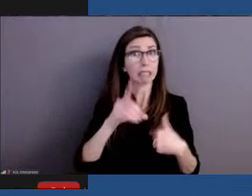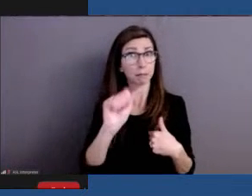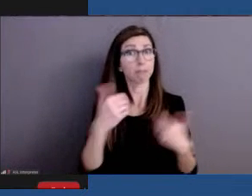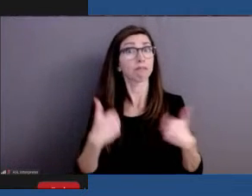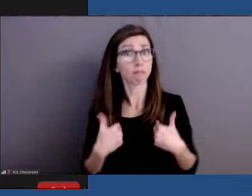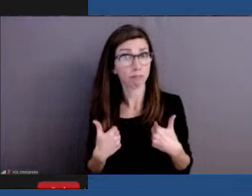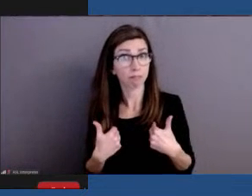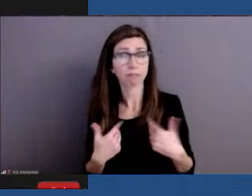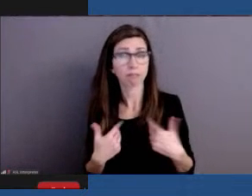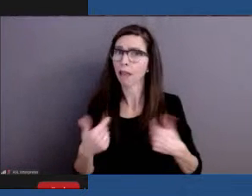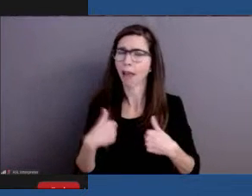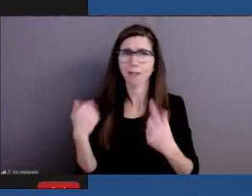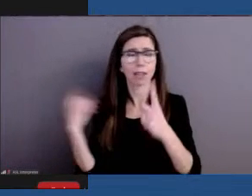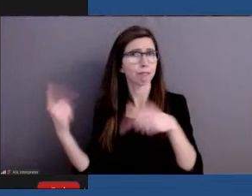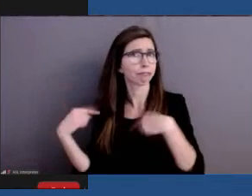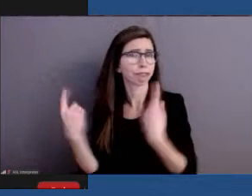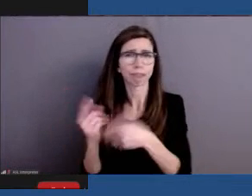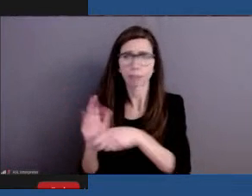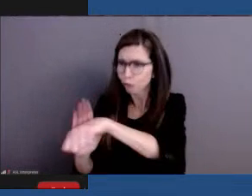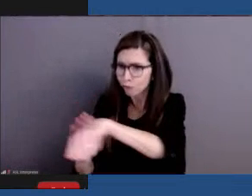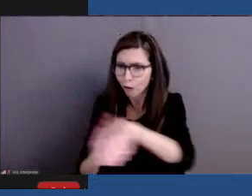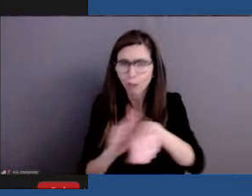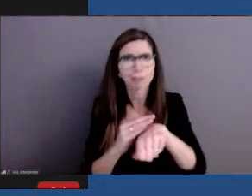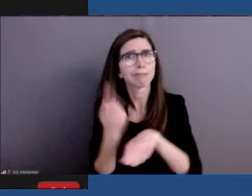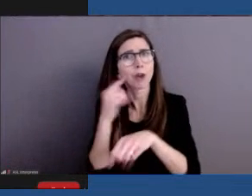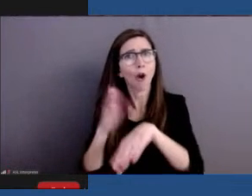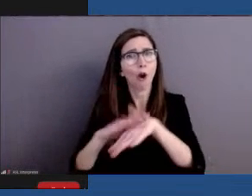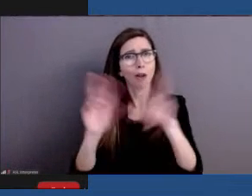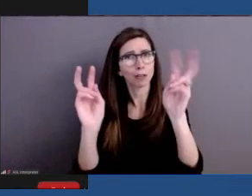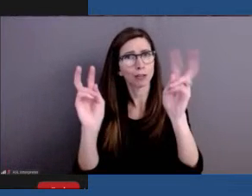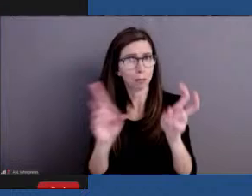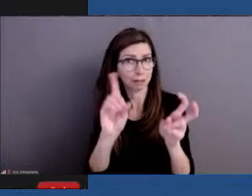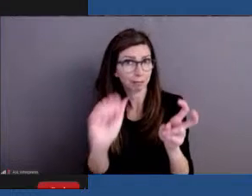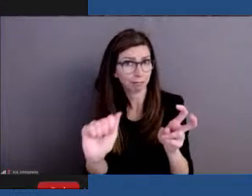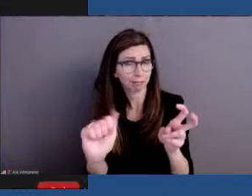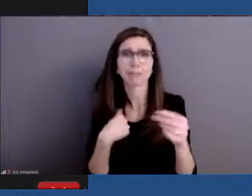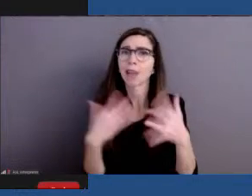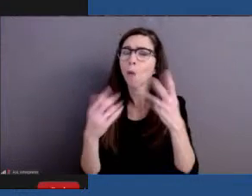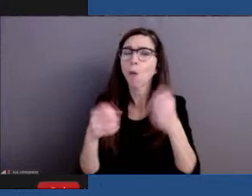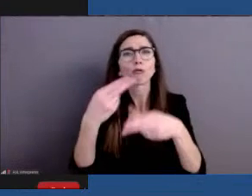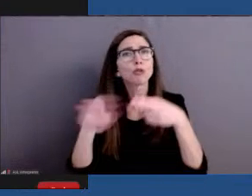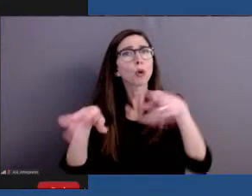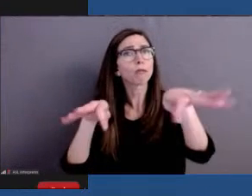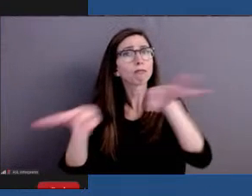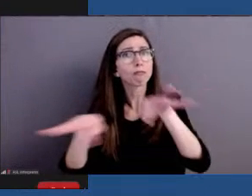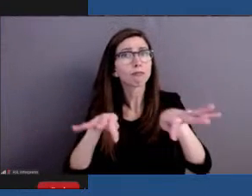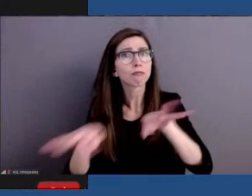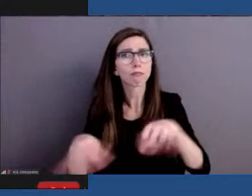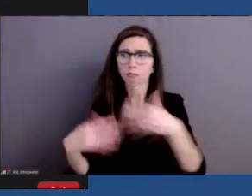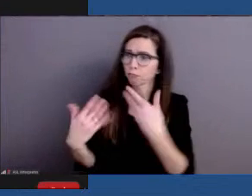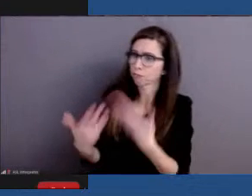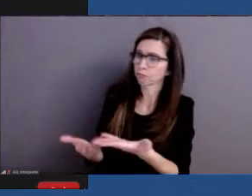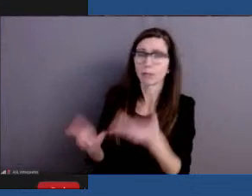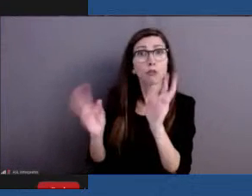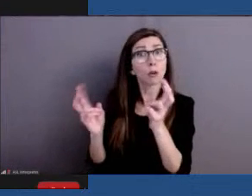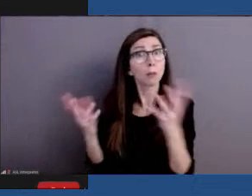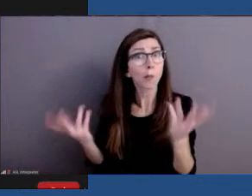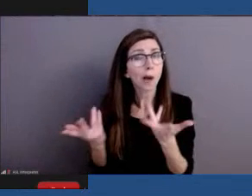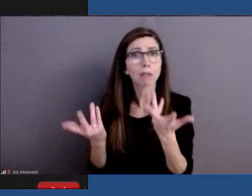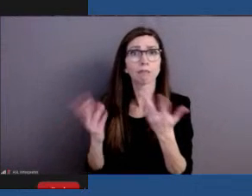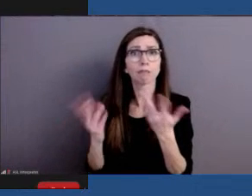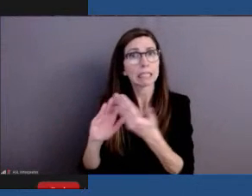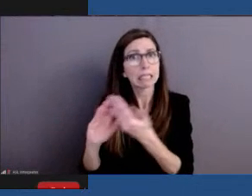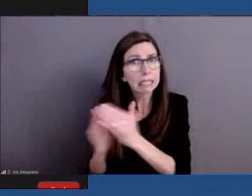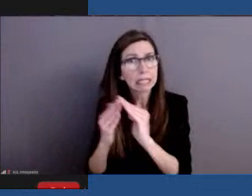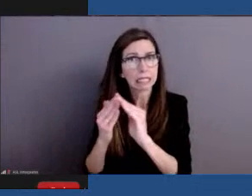as an accessibility consultant for over 20 years now. And I just want to give you a brief presentation on city building, engaging people with disabilities